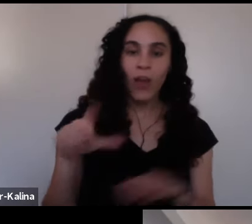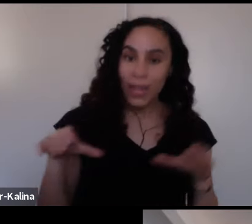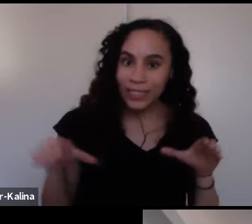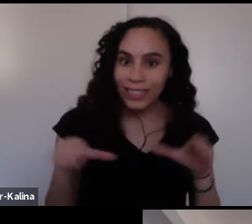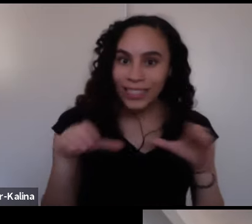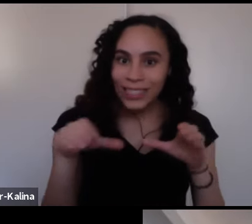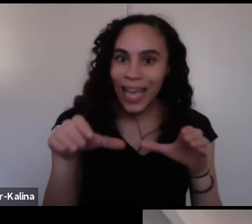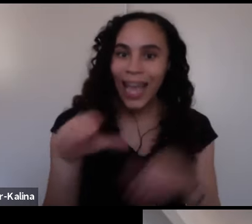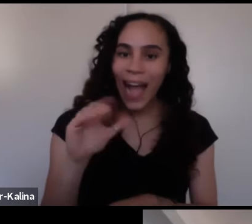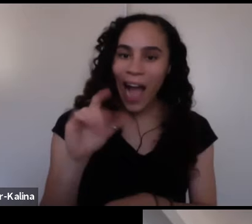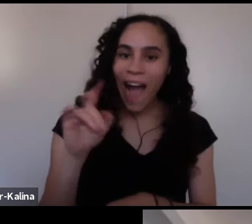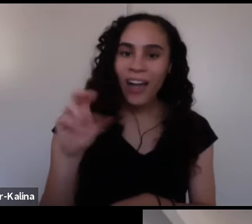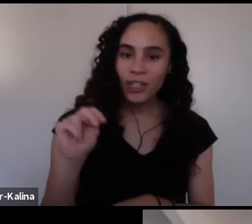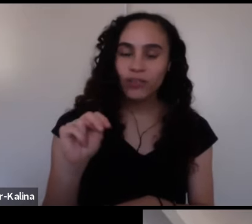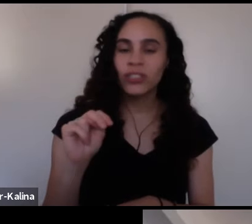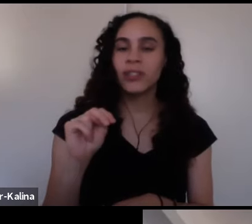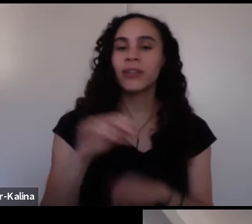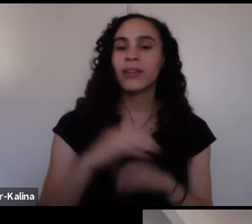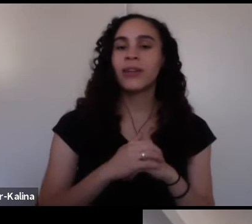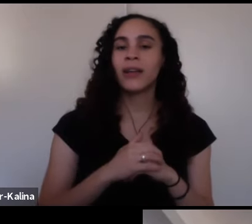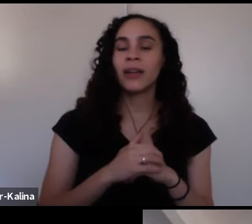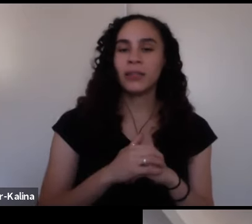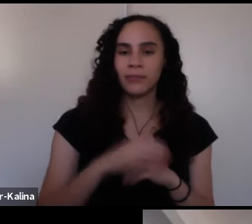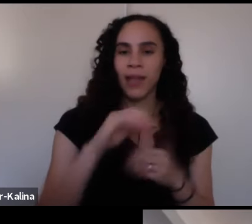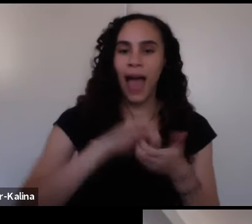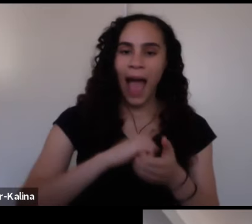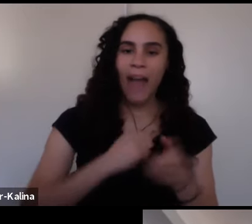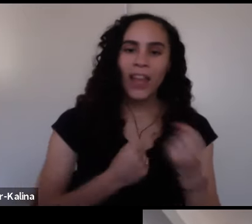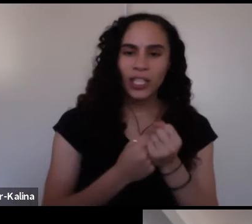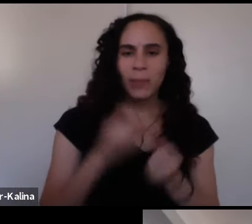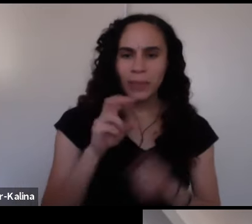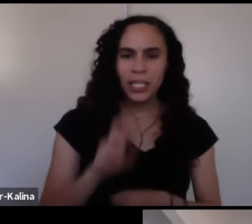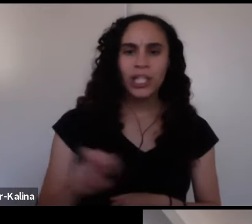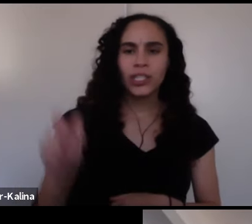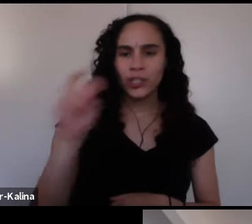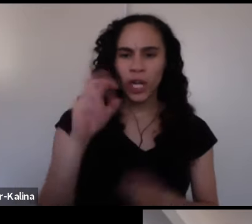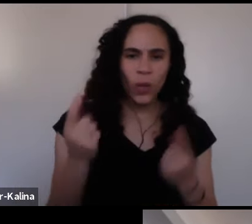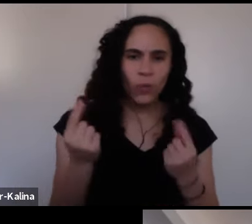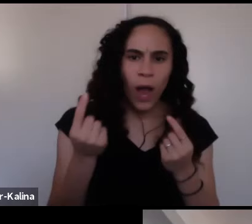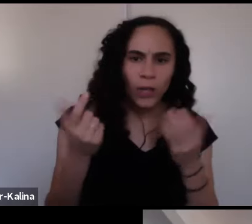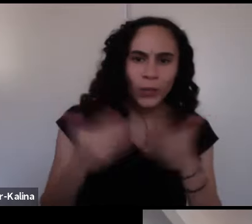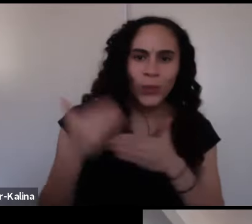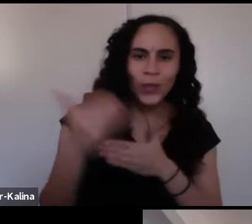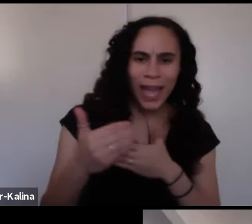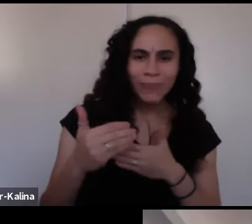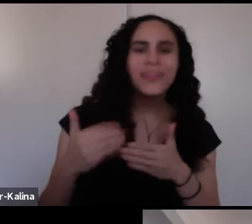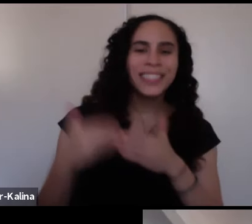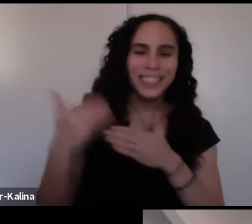And what step will you take next? Take a step now. All right. Thanks, everybody.